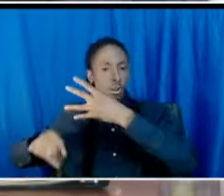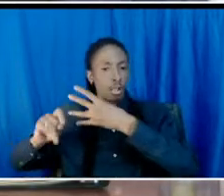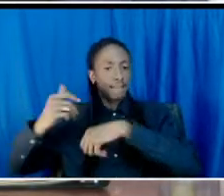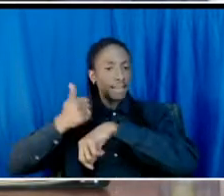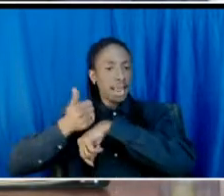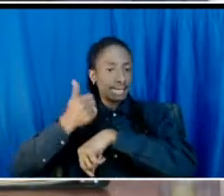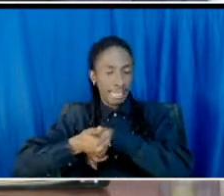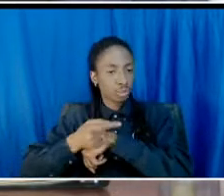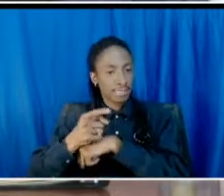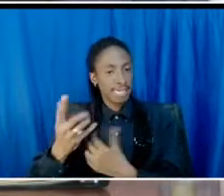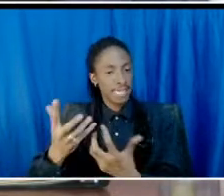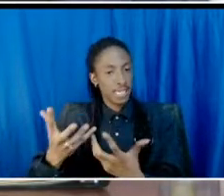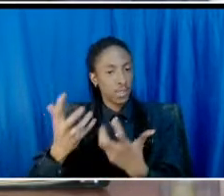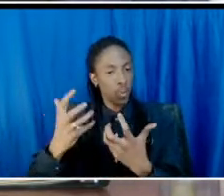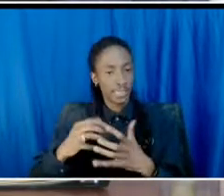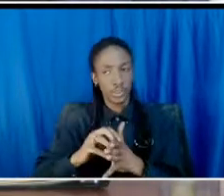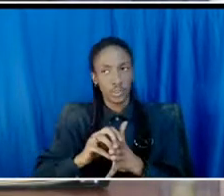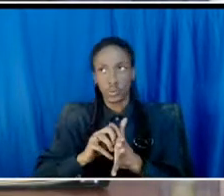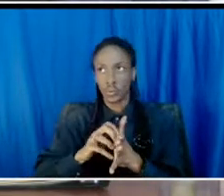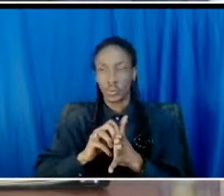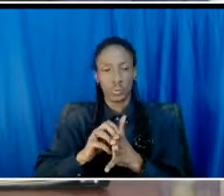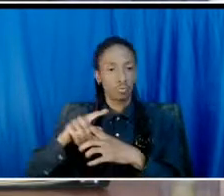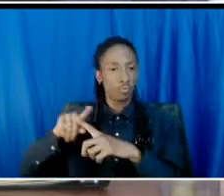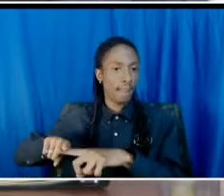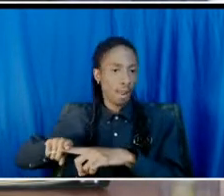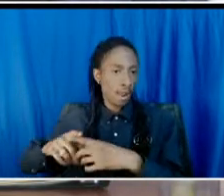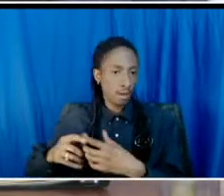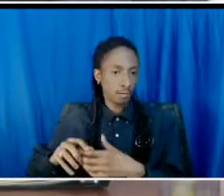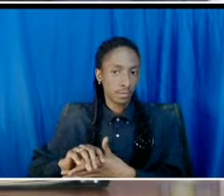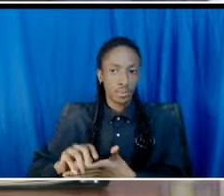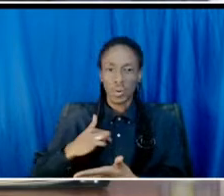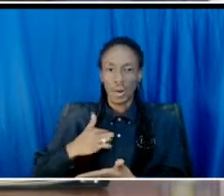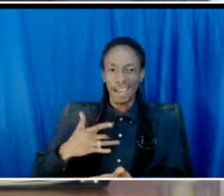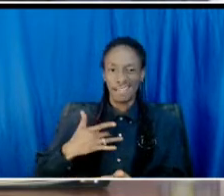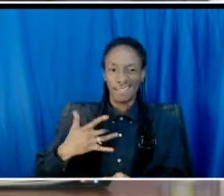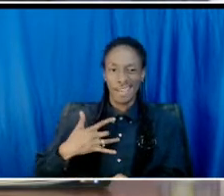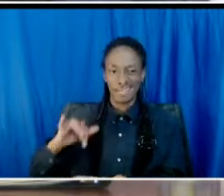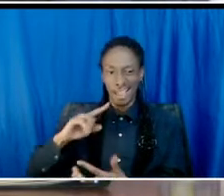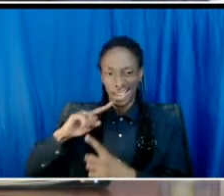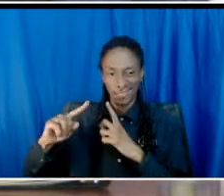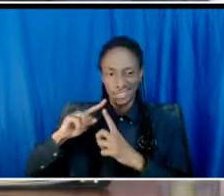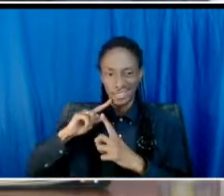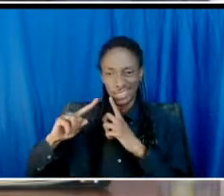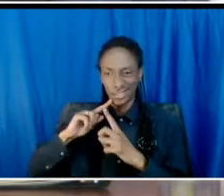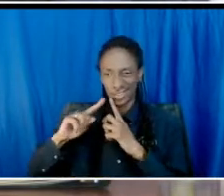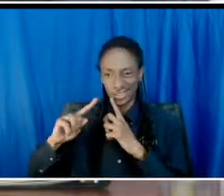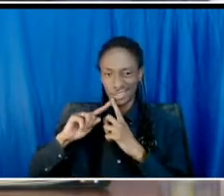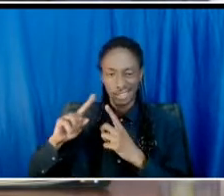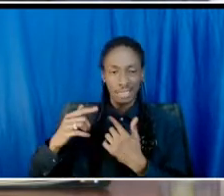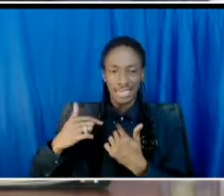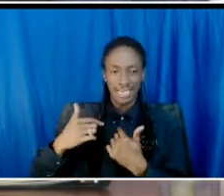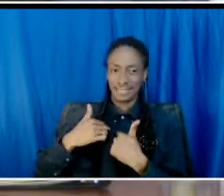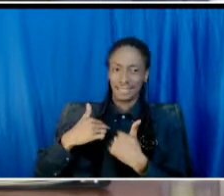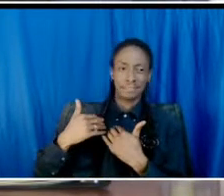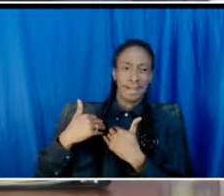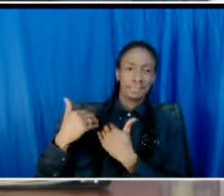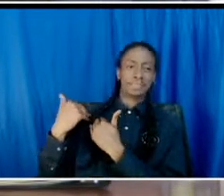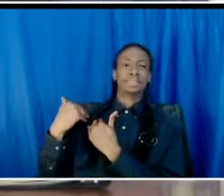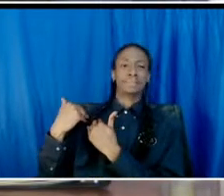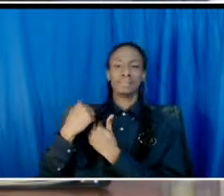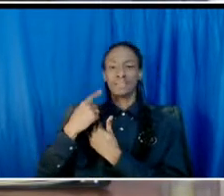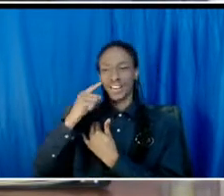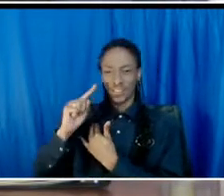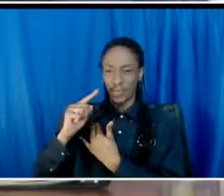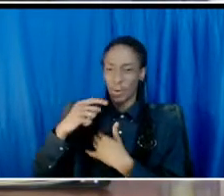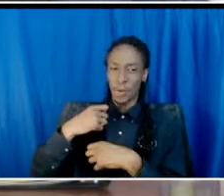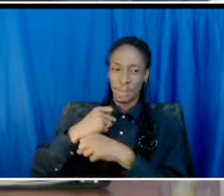wanted to rely on. And so I felt in that conversation that it was incumbent on me to make it very clear to